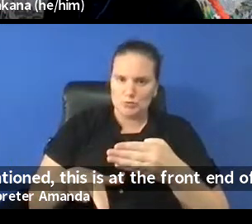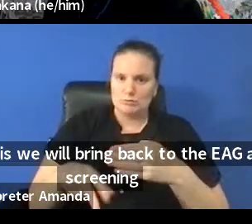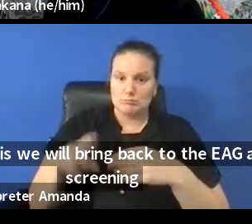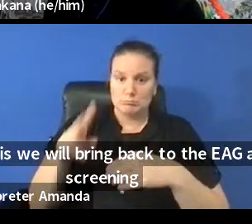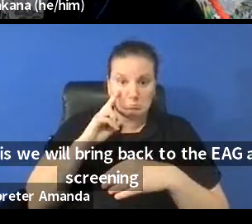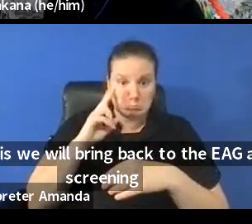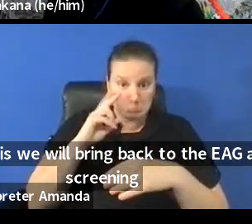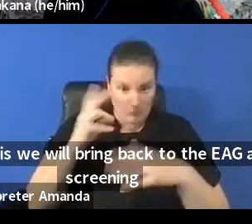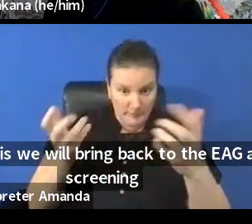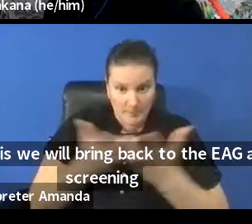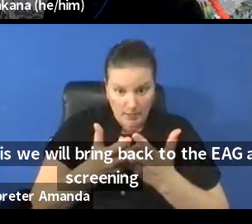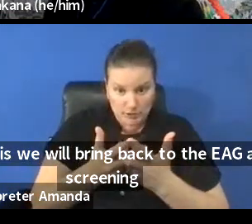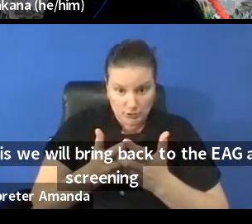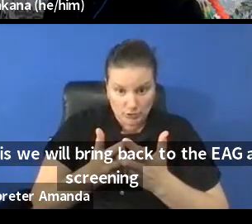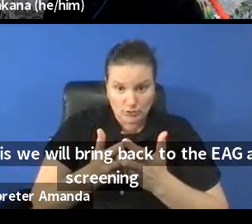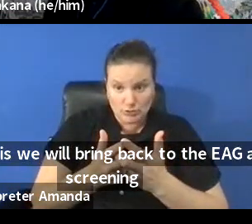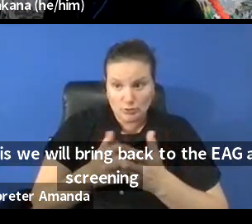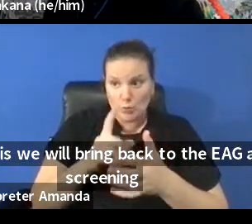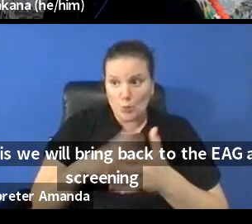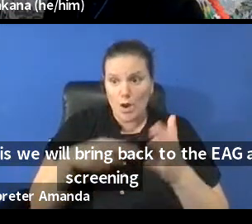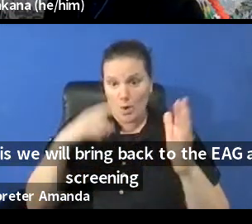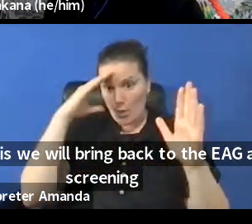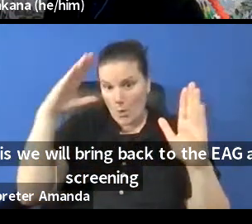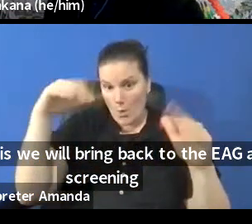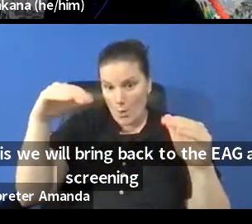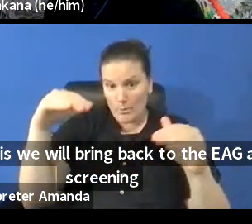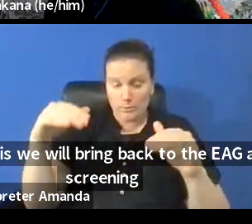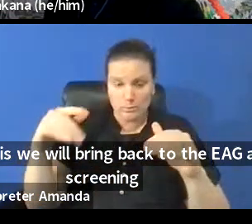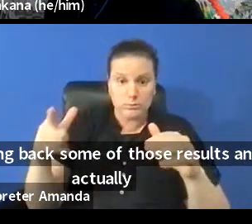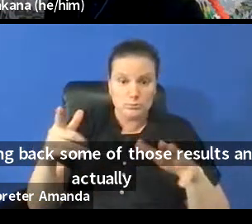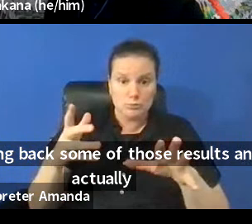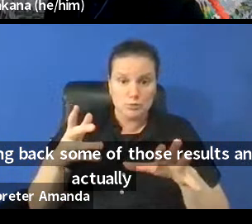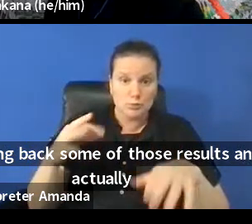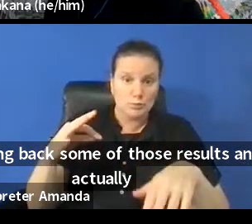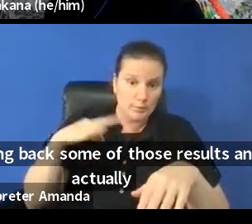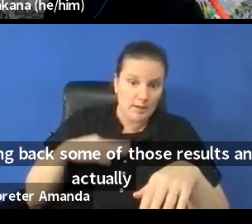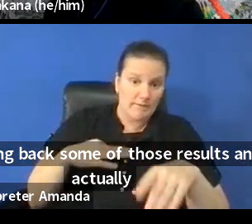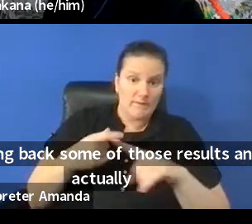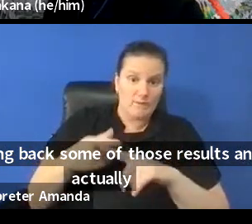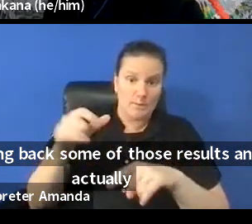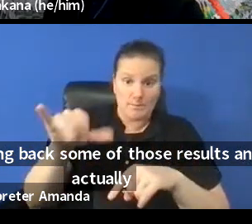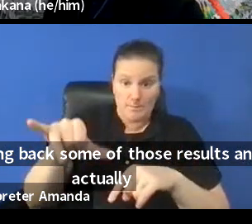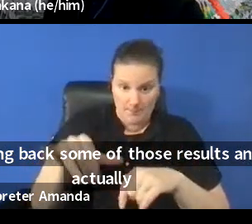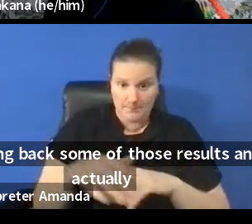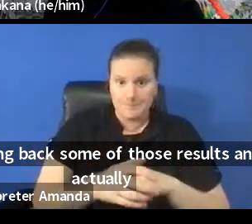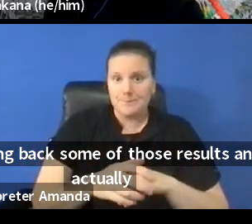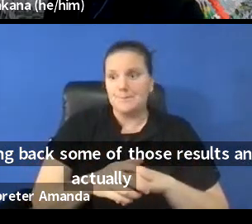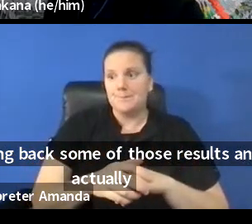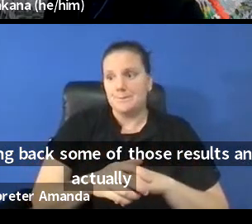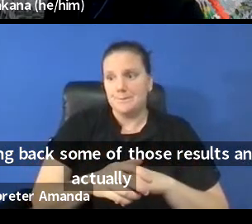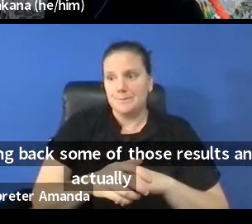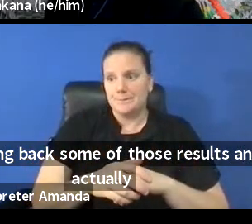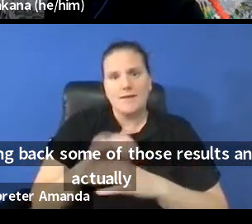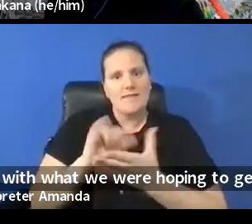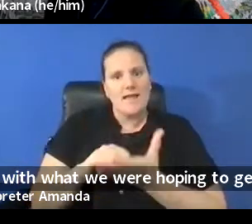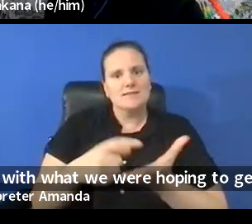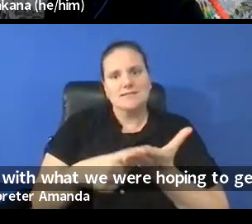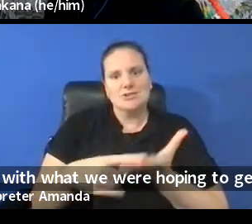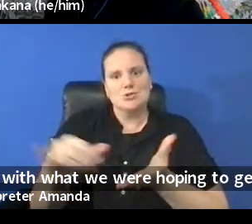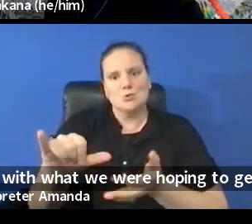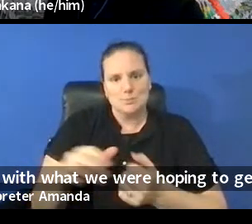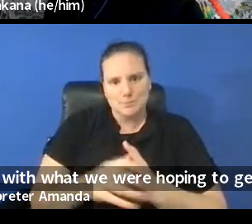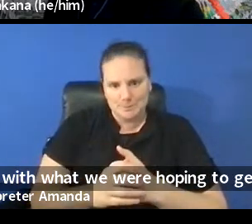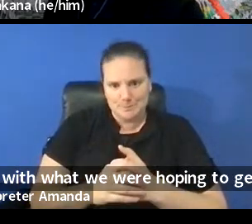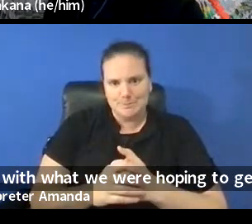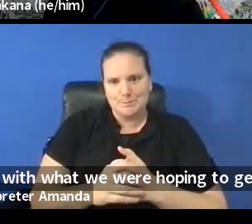actually matches up with what we were hoping to get out of this, and have that discussion.